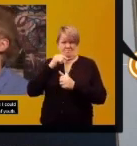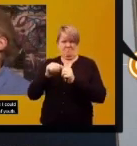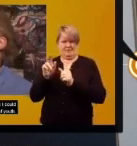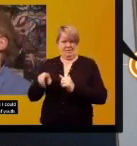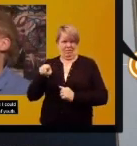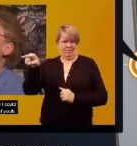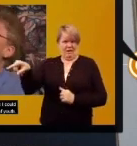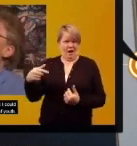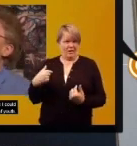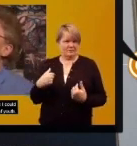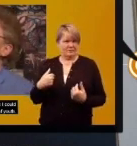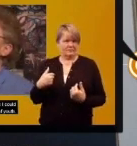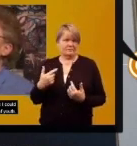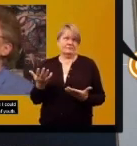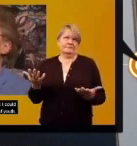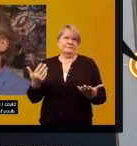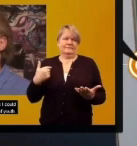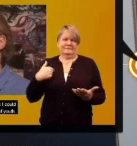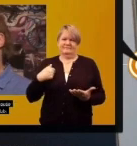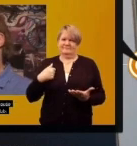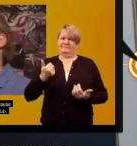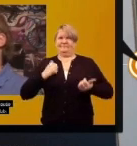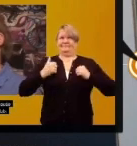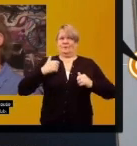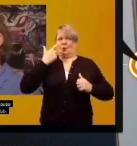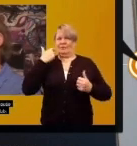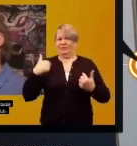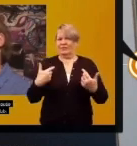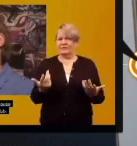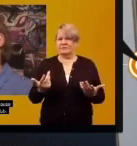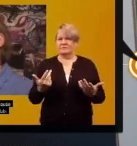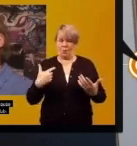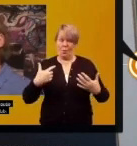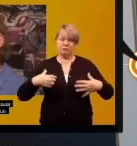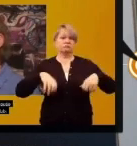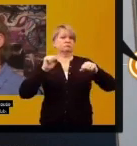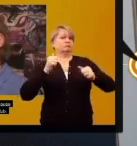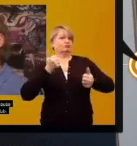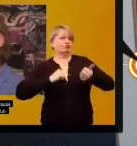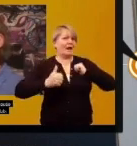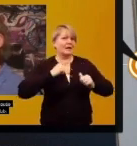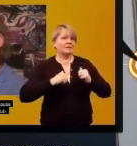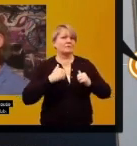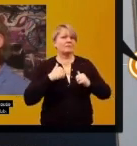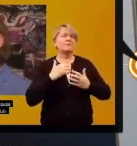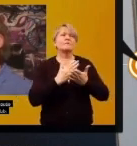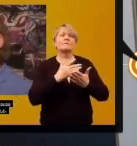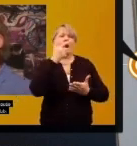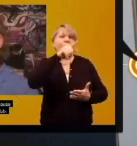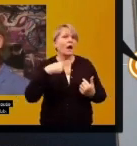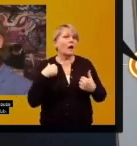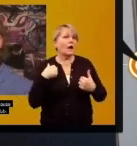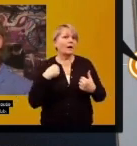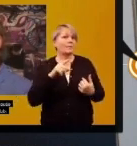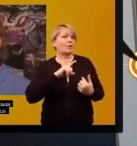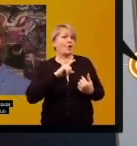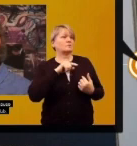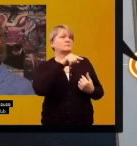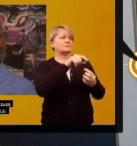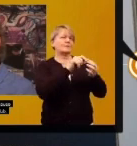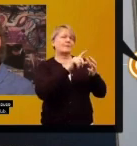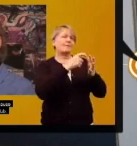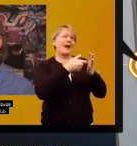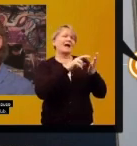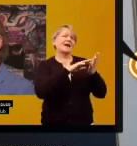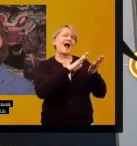possibly do it better. Again, the arrogance of youth. I started training. I was